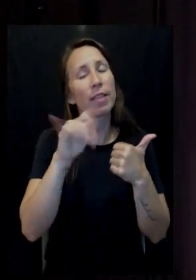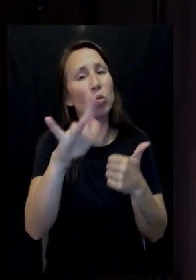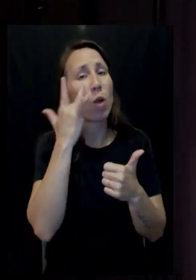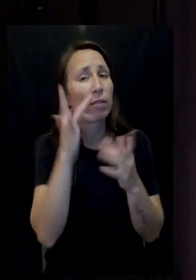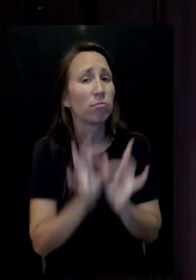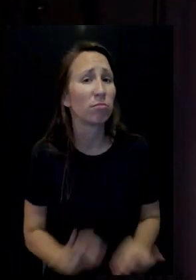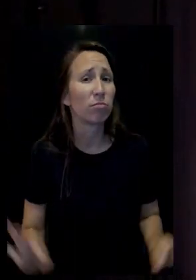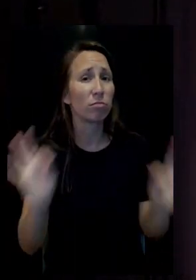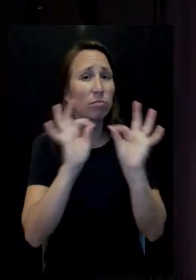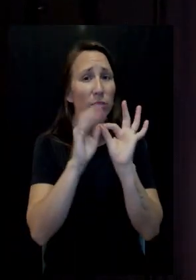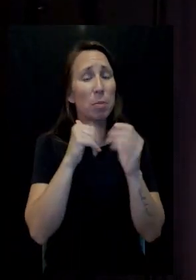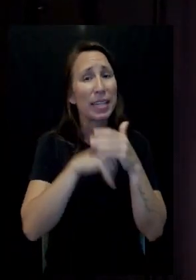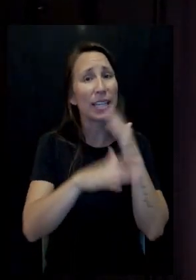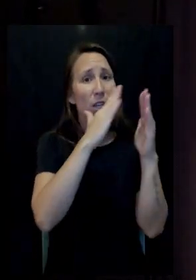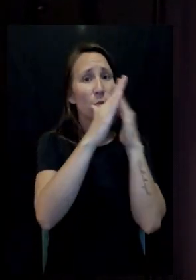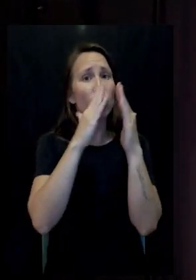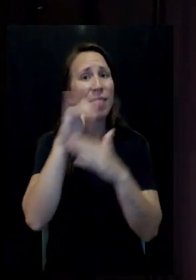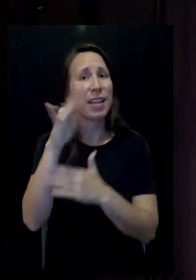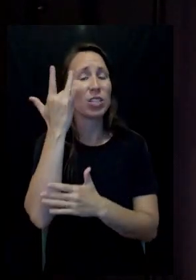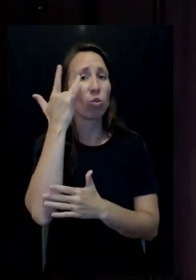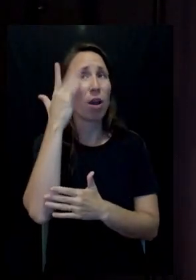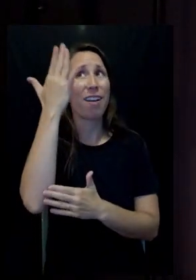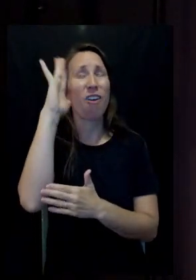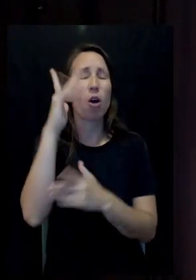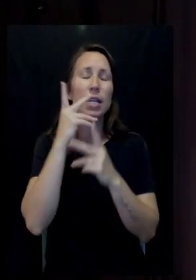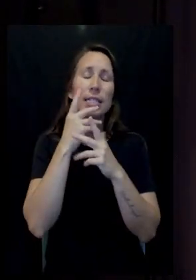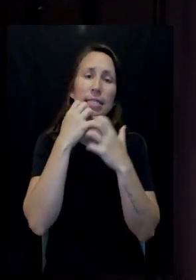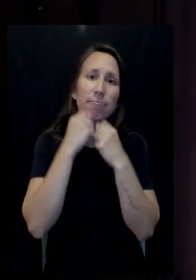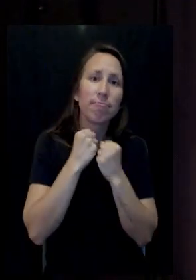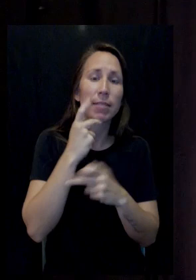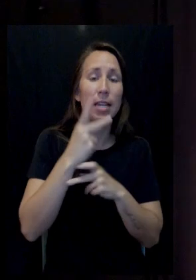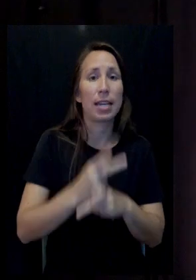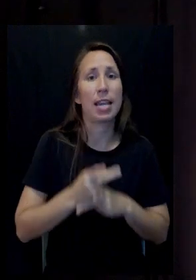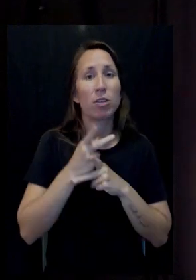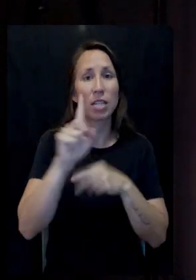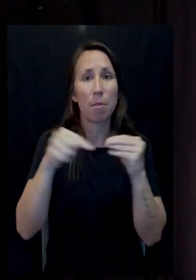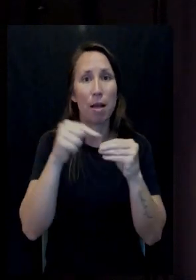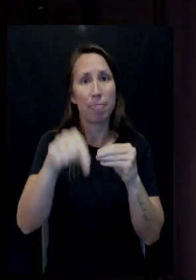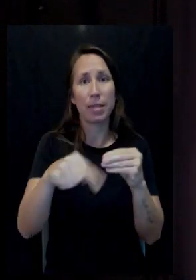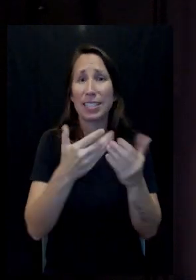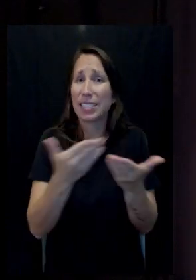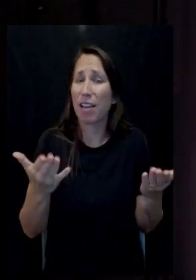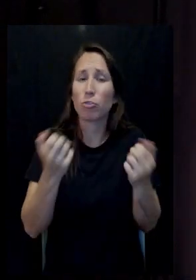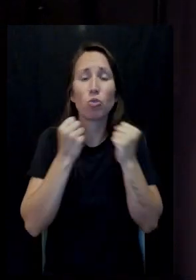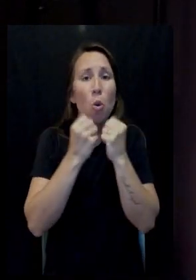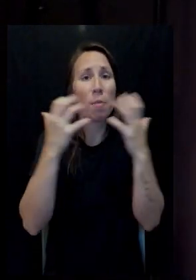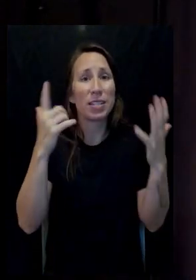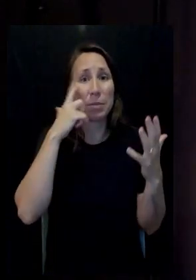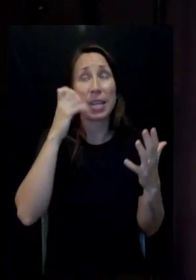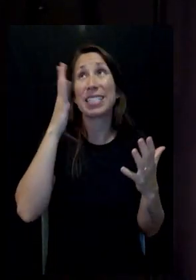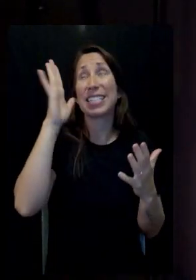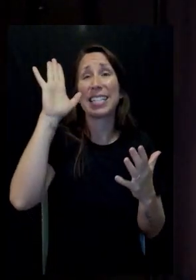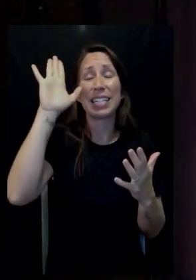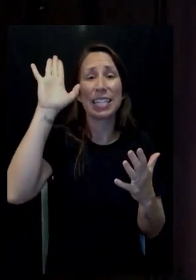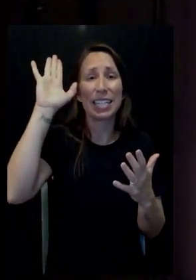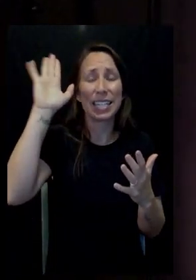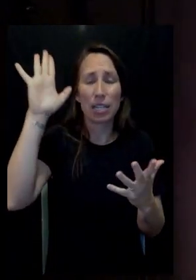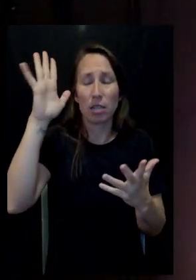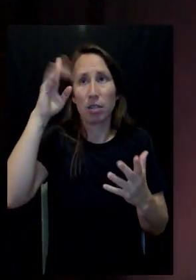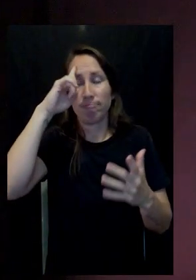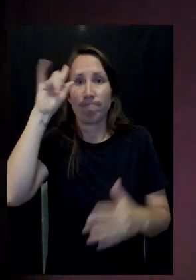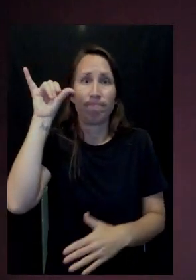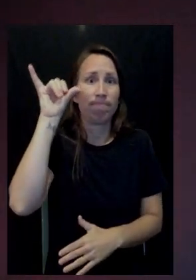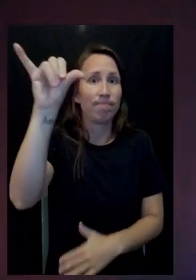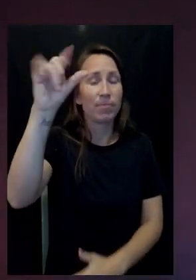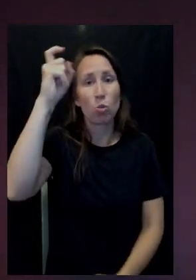to be in community. This is why God cares about this stuff so much. Because God in his